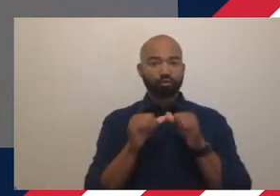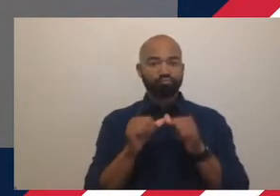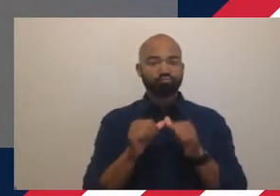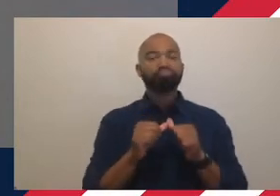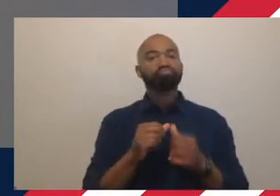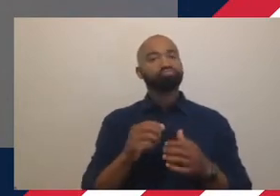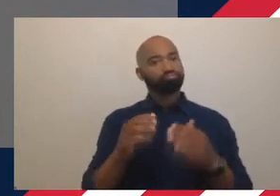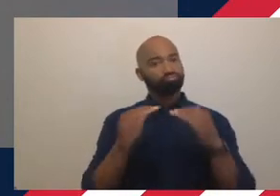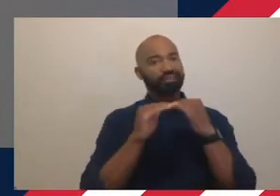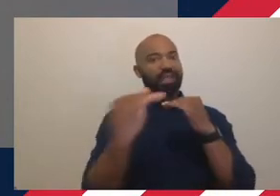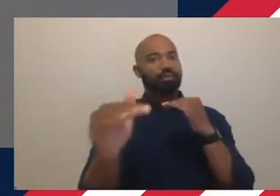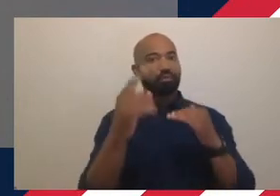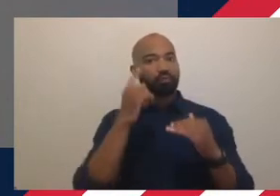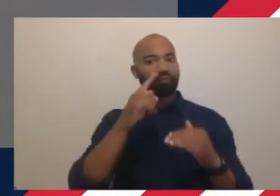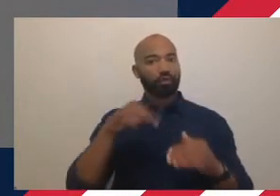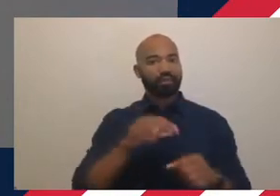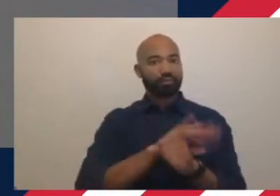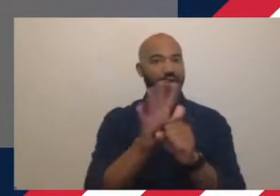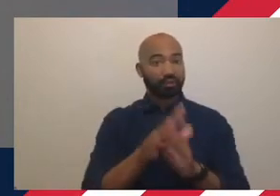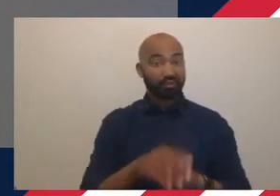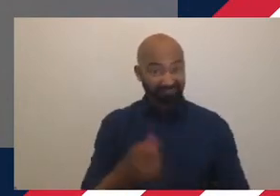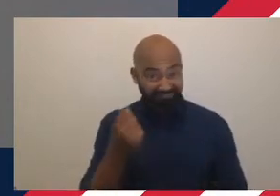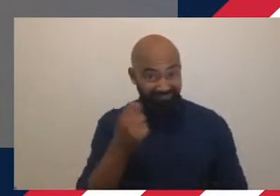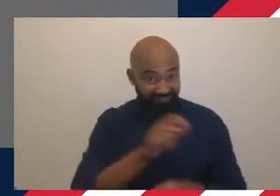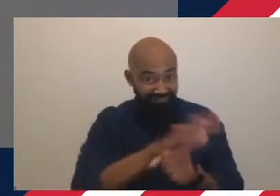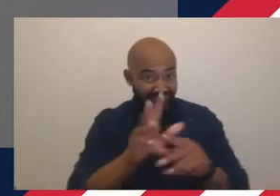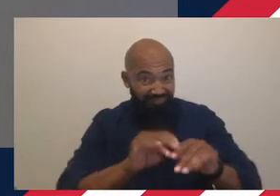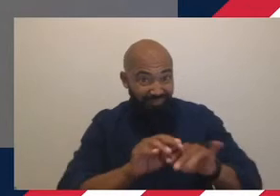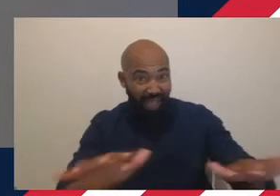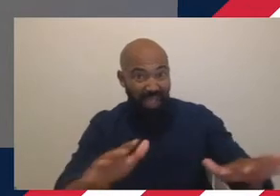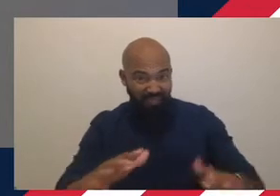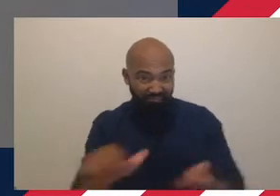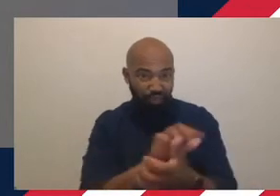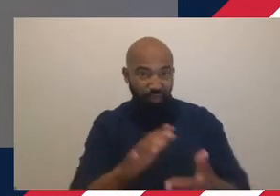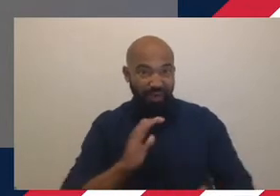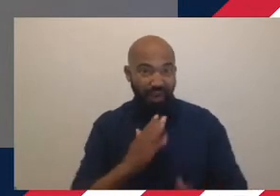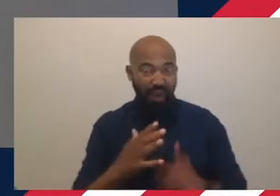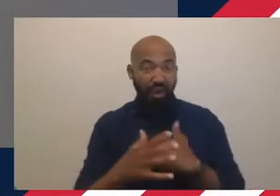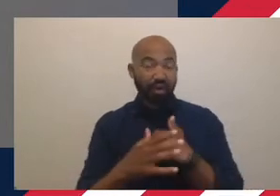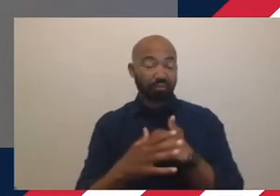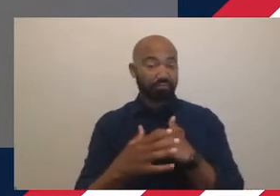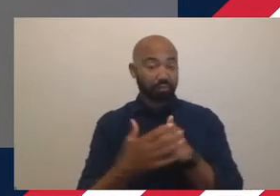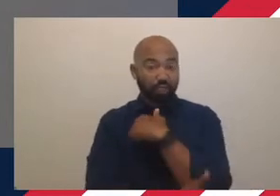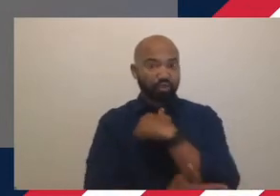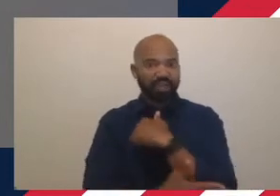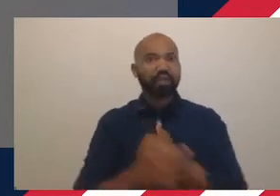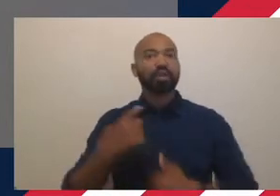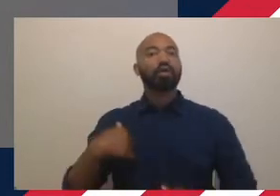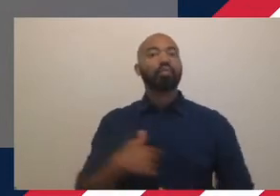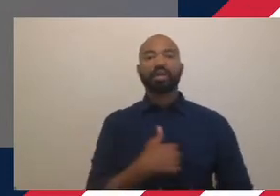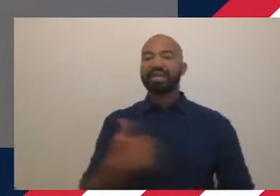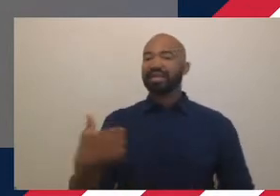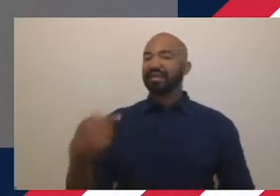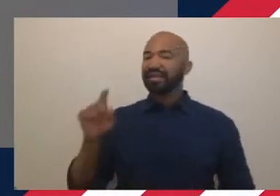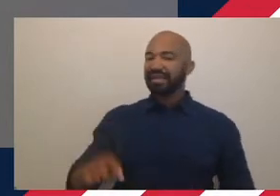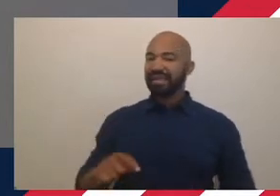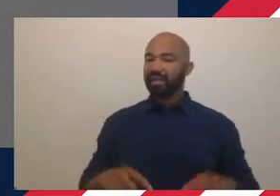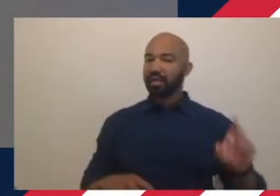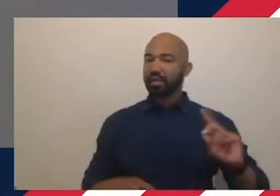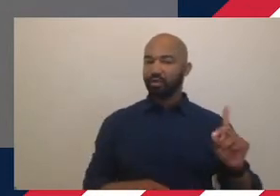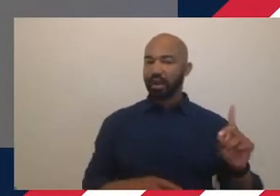As the virus continues to wreak havoc on our country, we need a democratic platform that not only